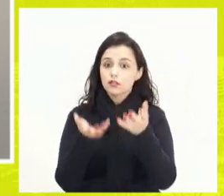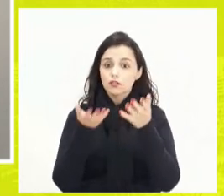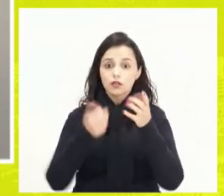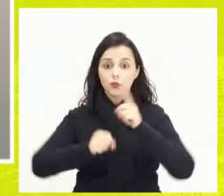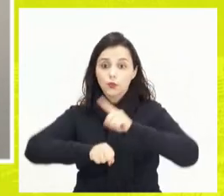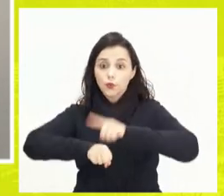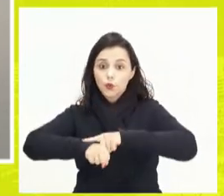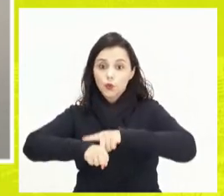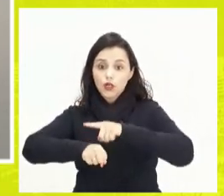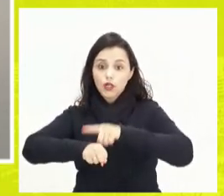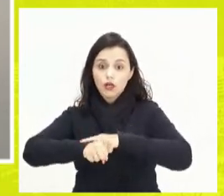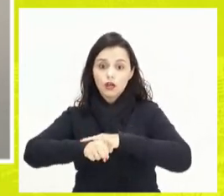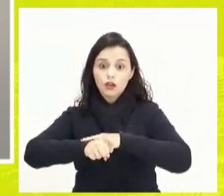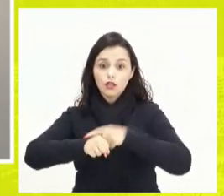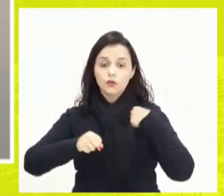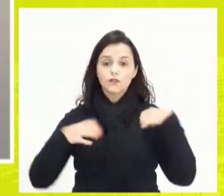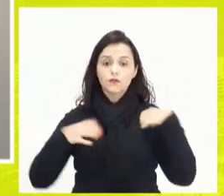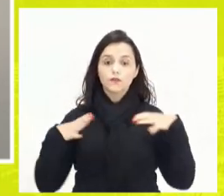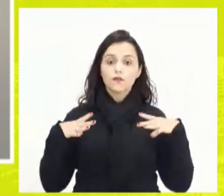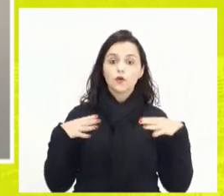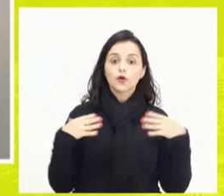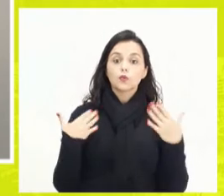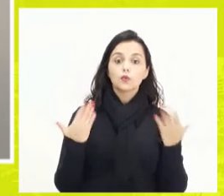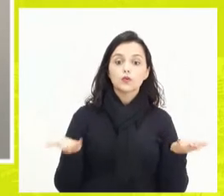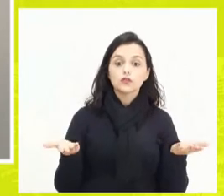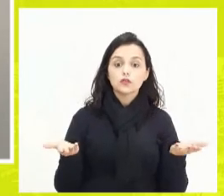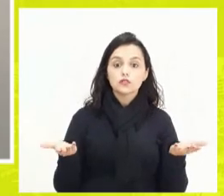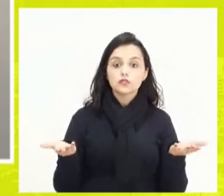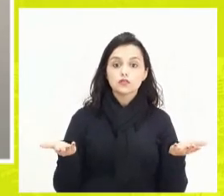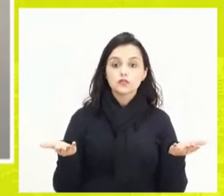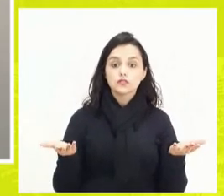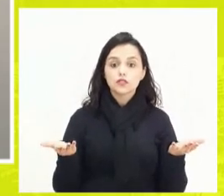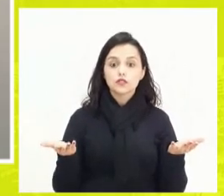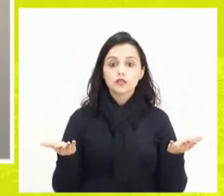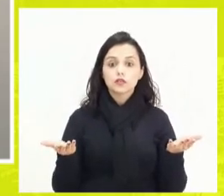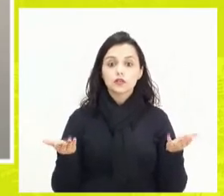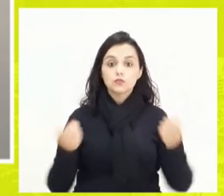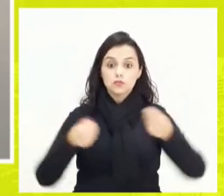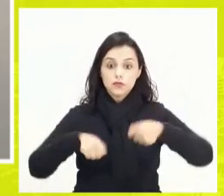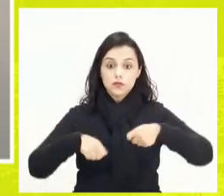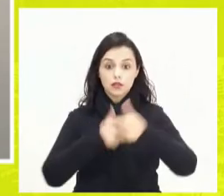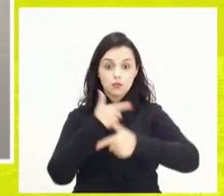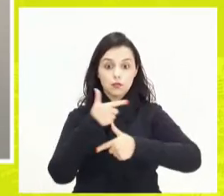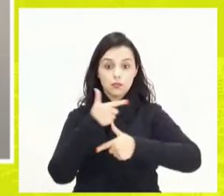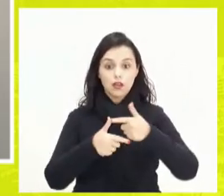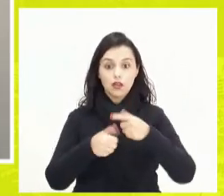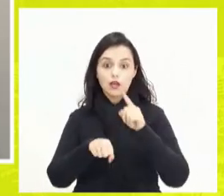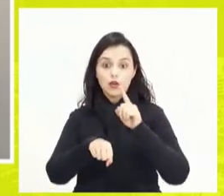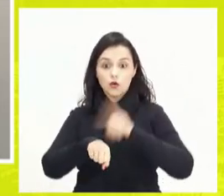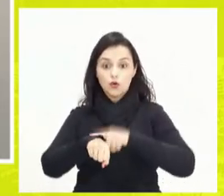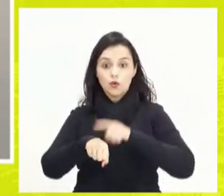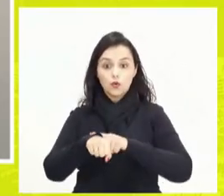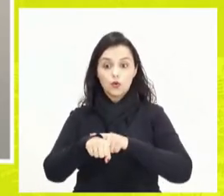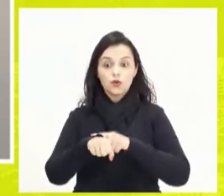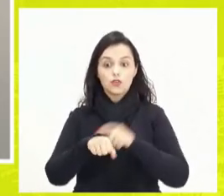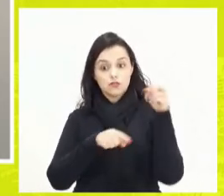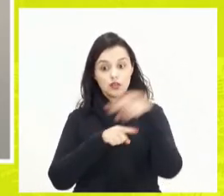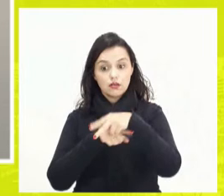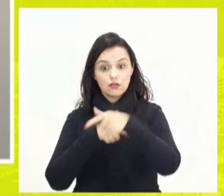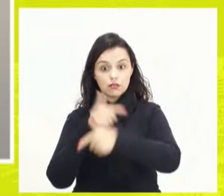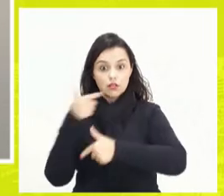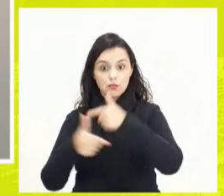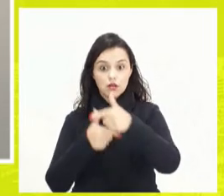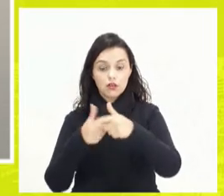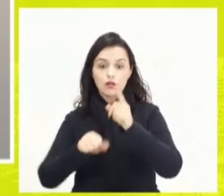have working hours that they were normal knowing when he was going to be on duty uh time to get in and to get